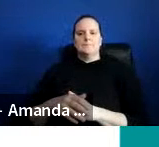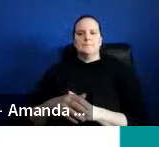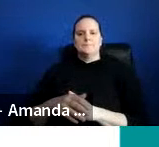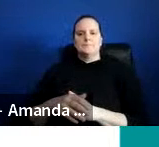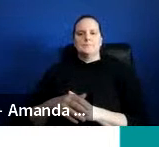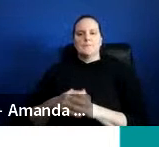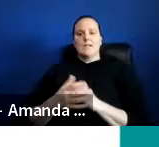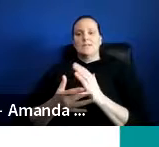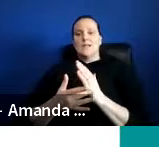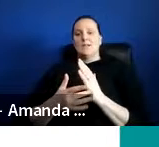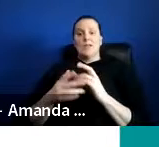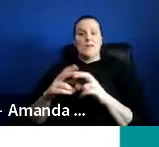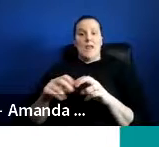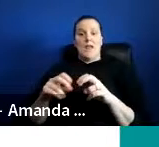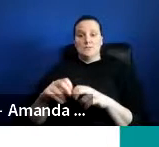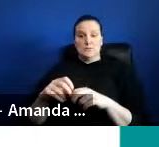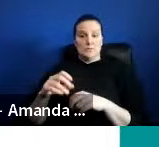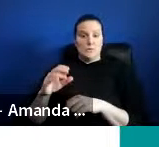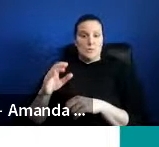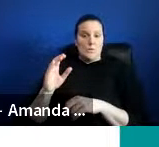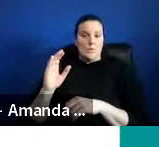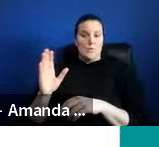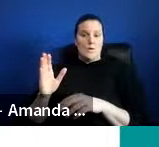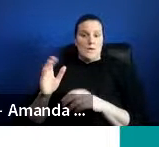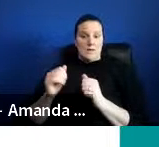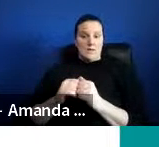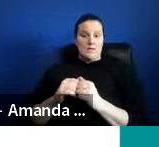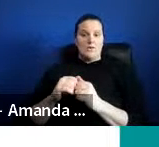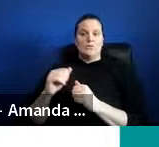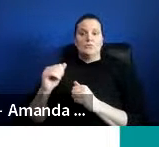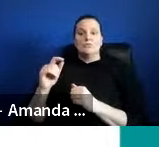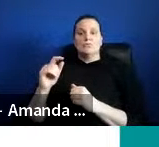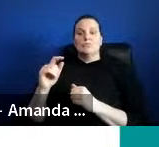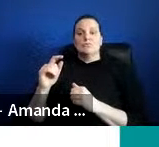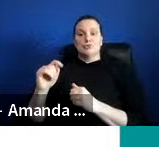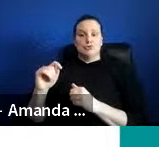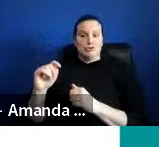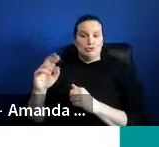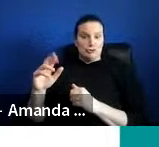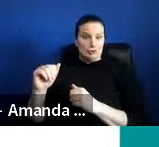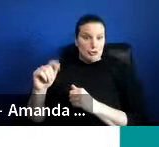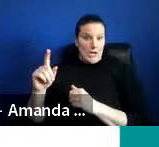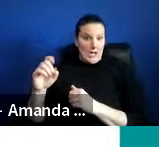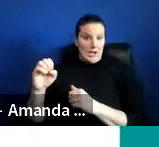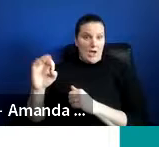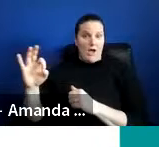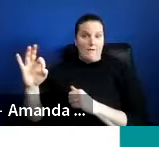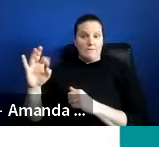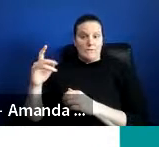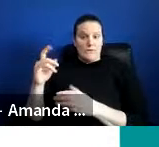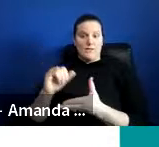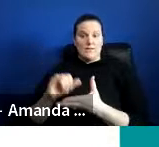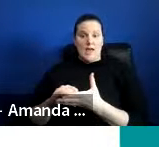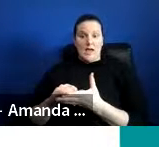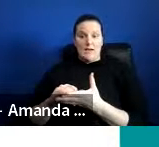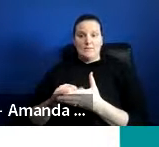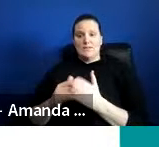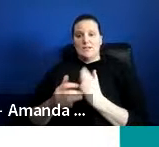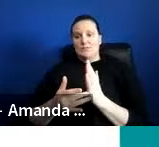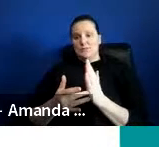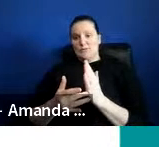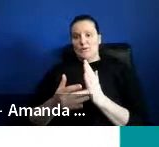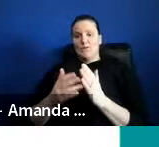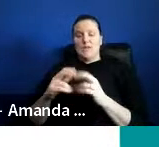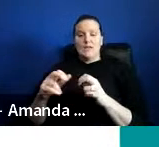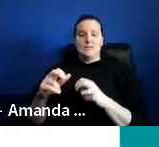The technical analysis will compare the trade-offs between the 3 bridge configurations, and that will be in the draft SEIS. And we'll have a 60-day